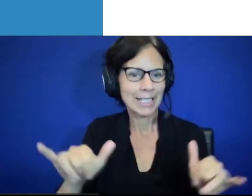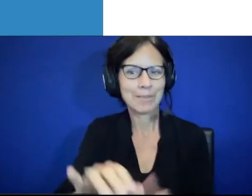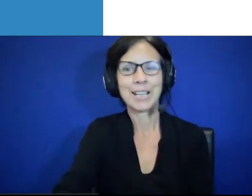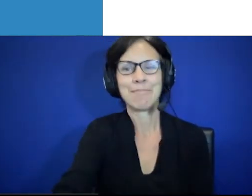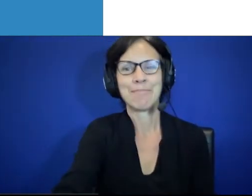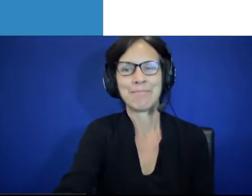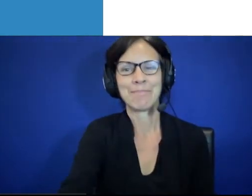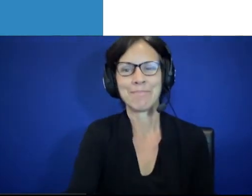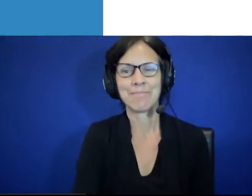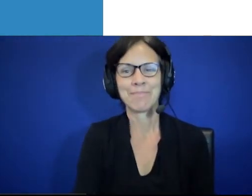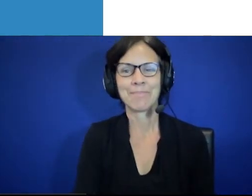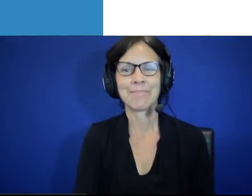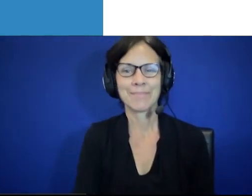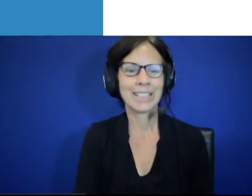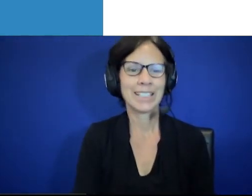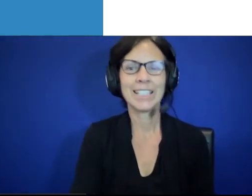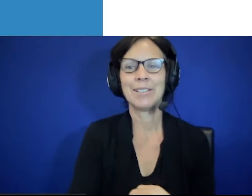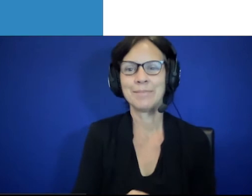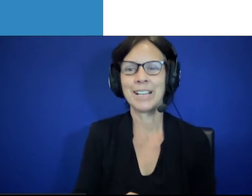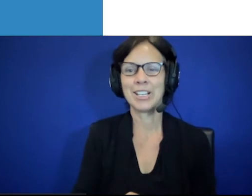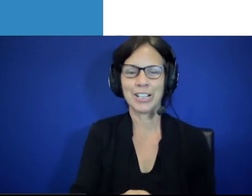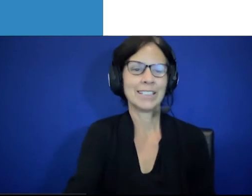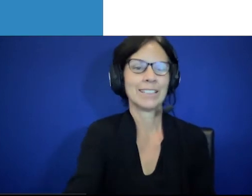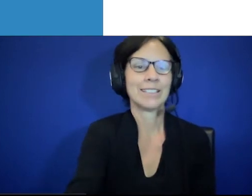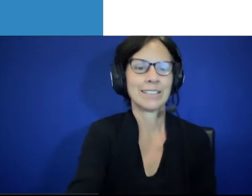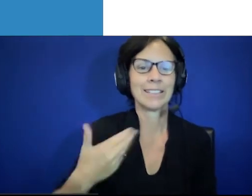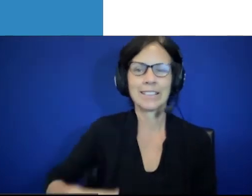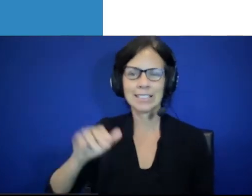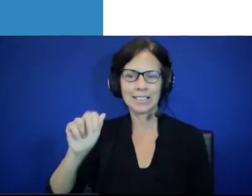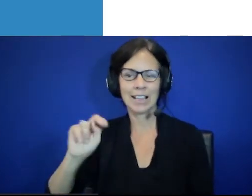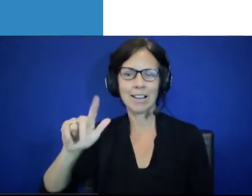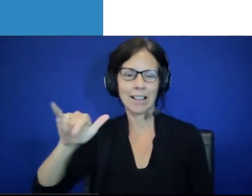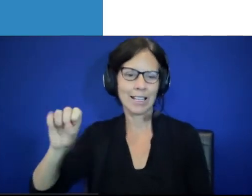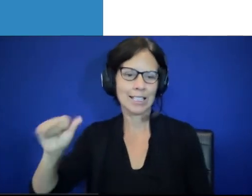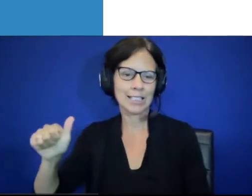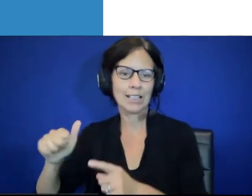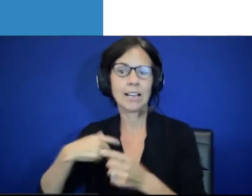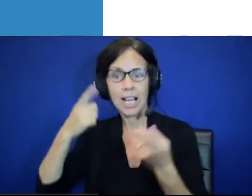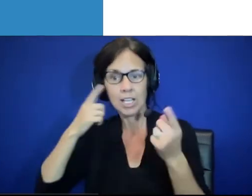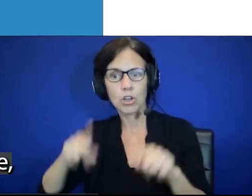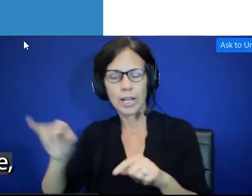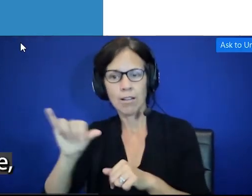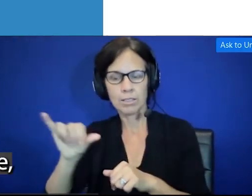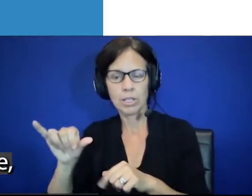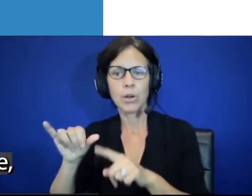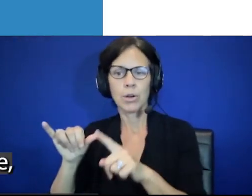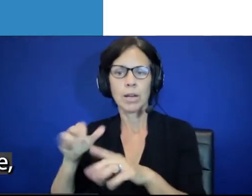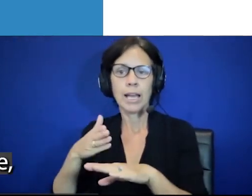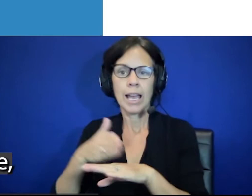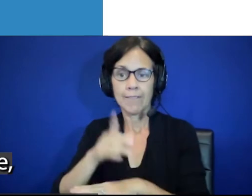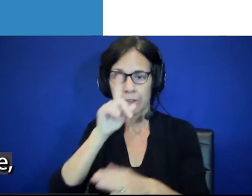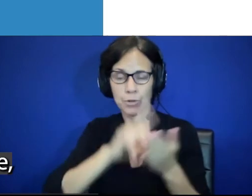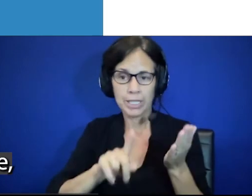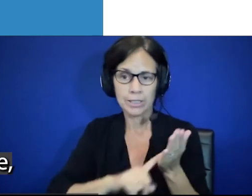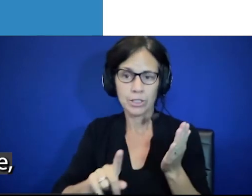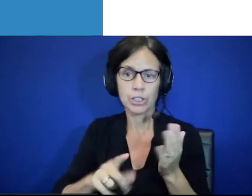Yeah. Yeah, I agree. I agree too. After researching